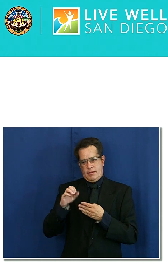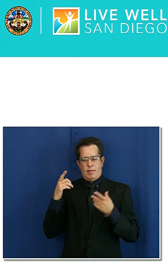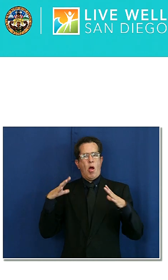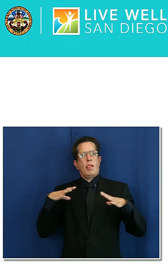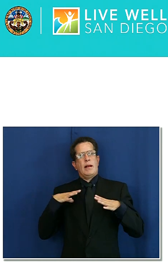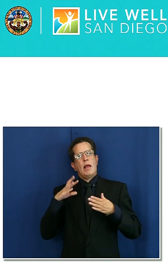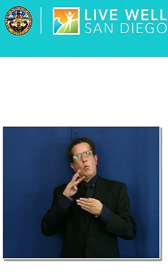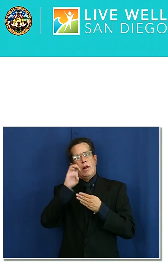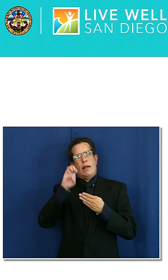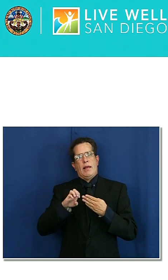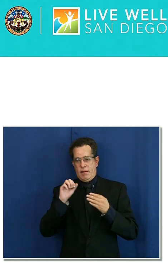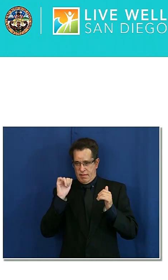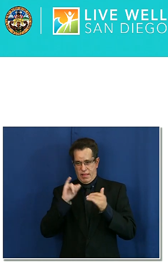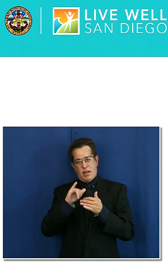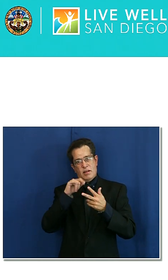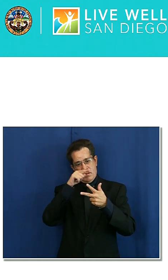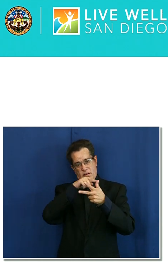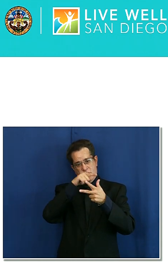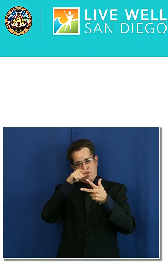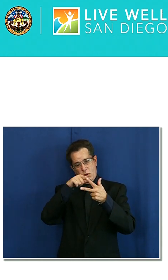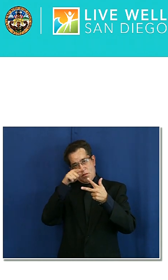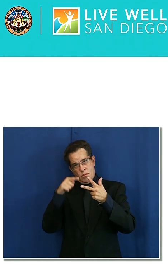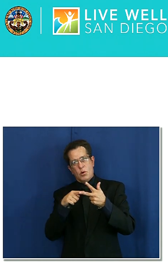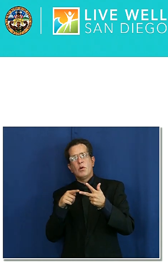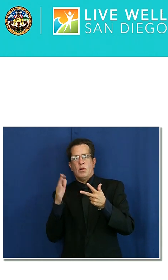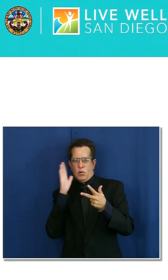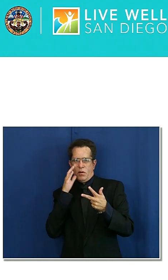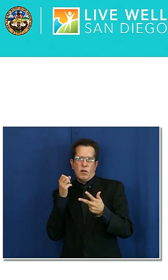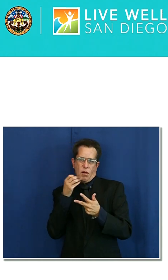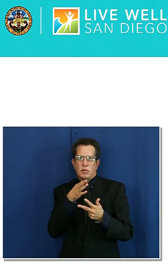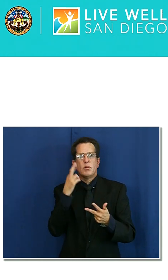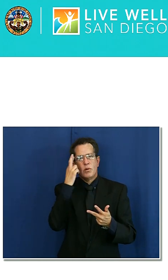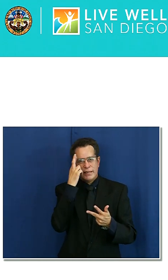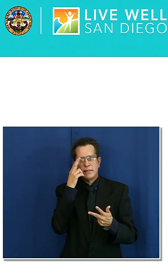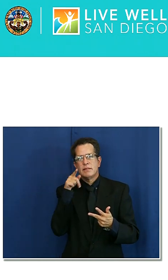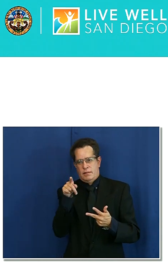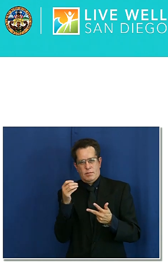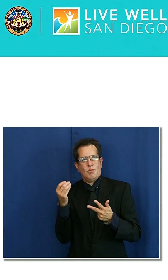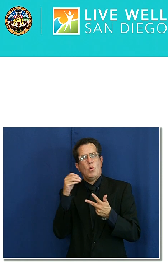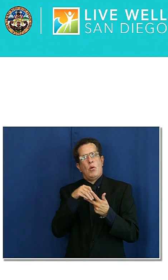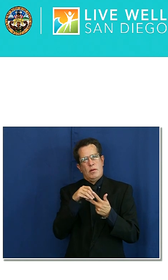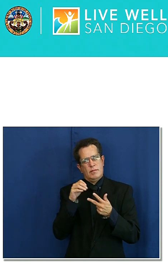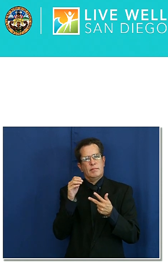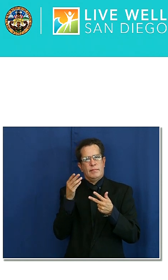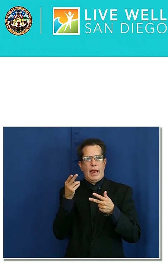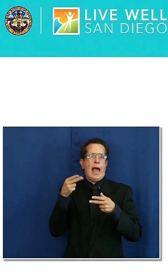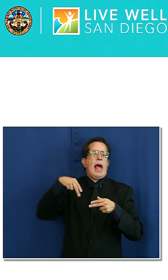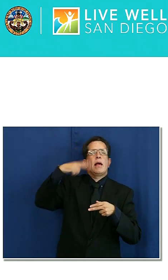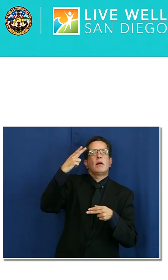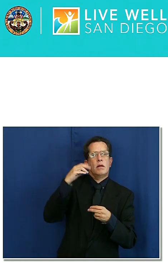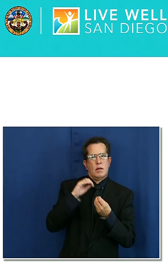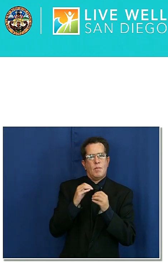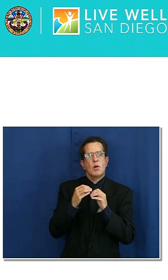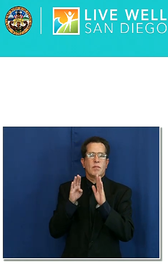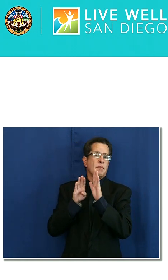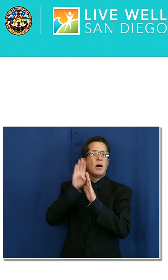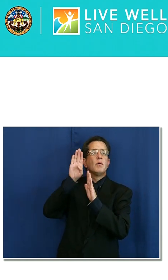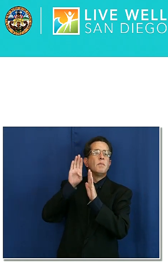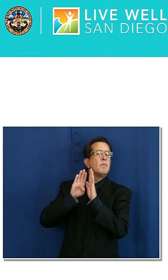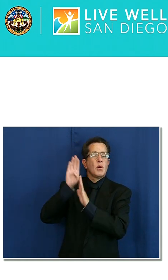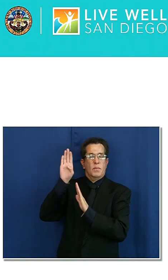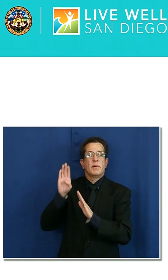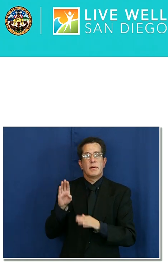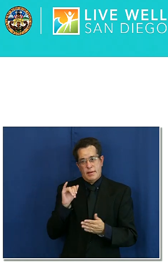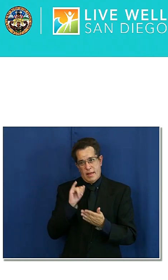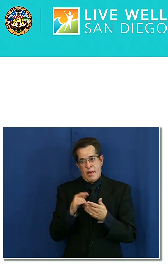probably all will contribute to a slightly increasing trend over